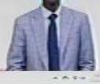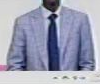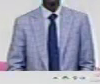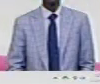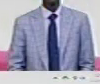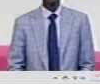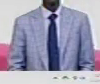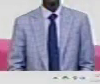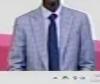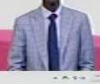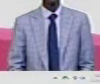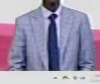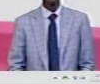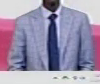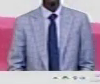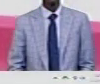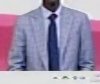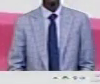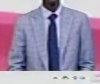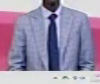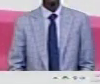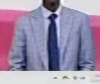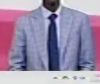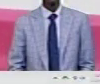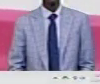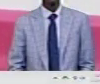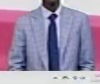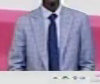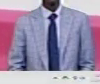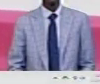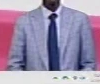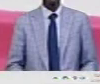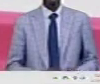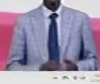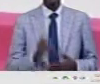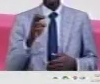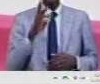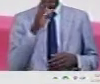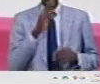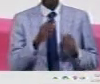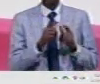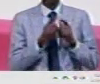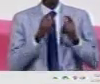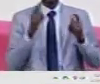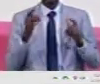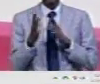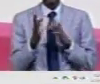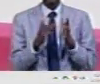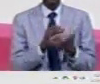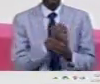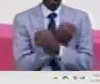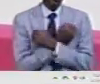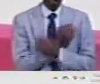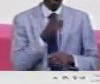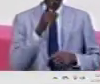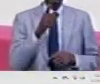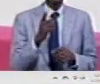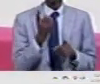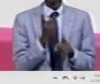Jesus loves you just too much. Stand tall as rising stars. A star never